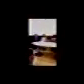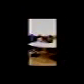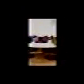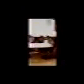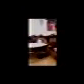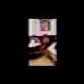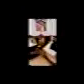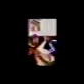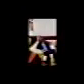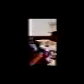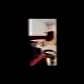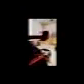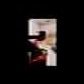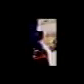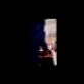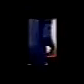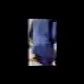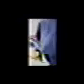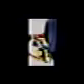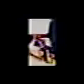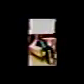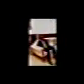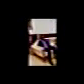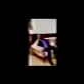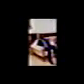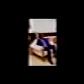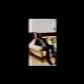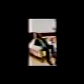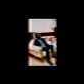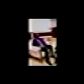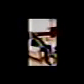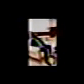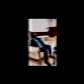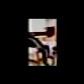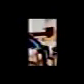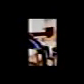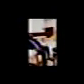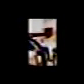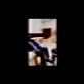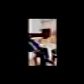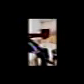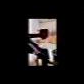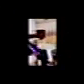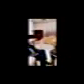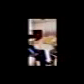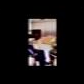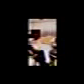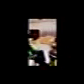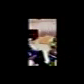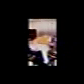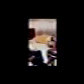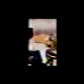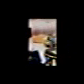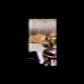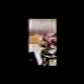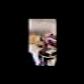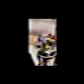No affliction will remain. And no power of the enemy will remain in Jesus'